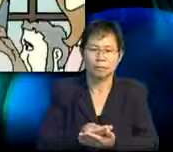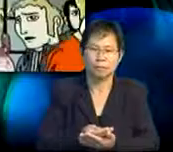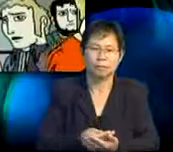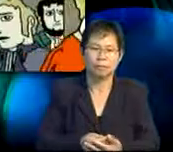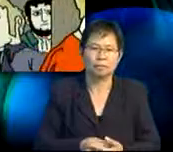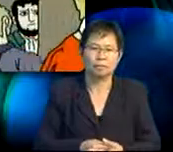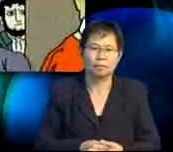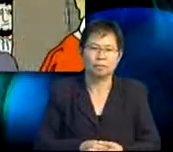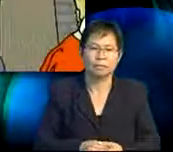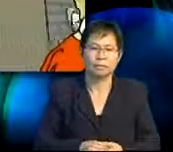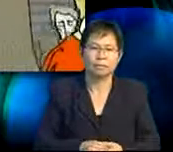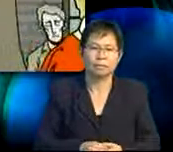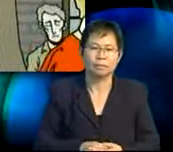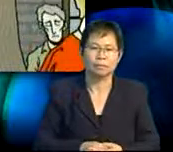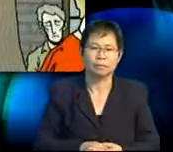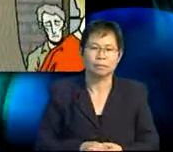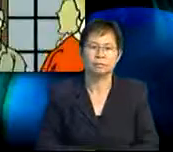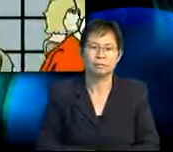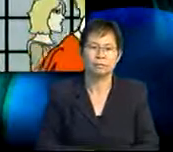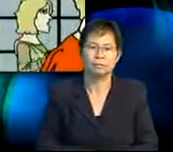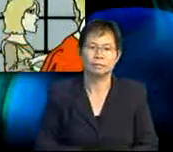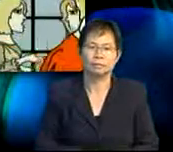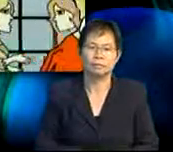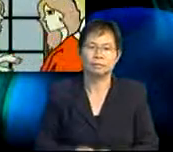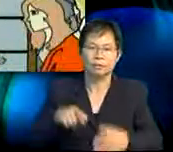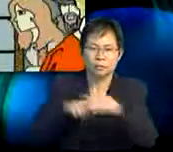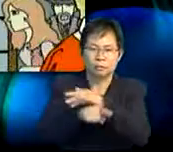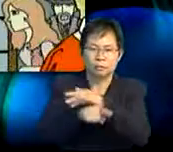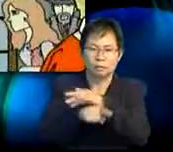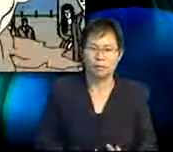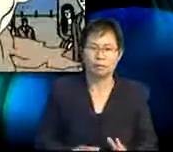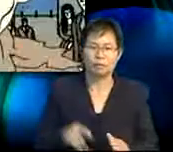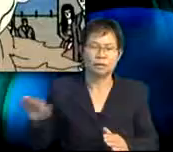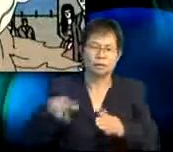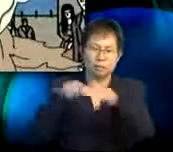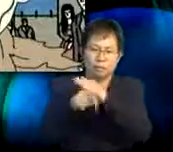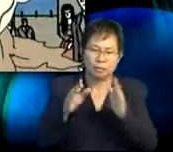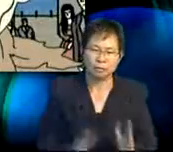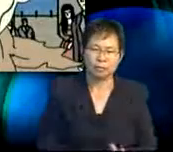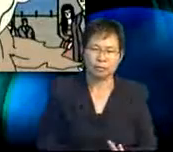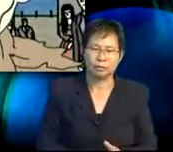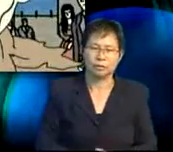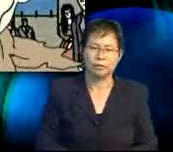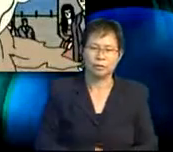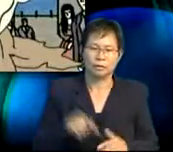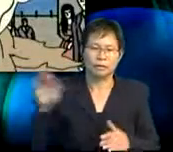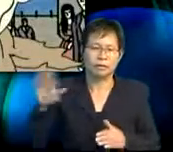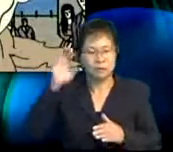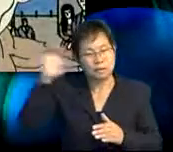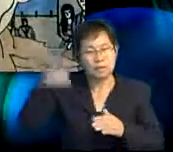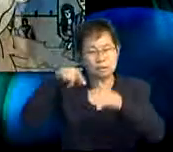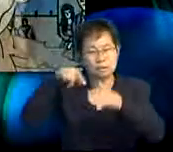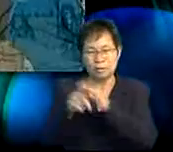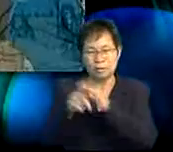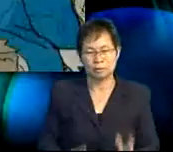a thief. He's a murderer and a thief. He's a murderer. He's a murderer and a